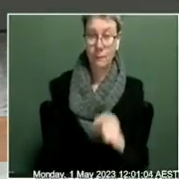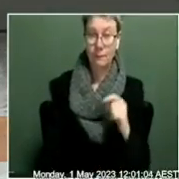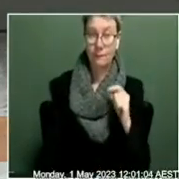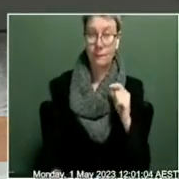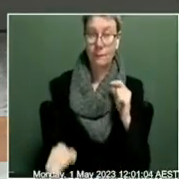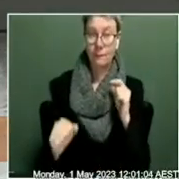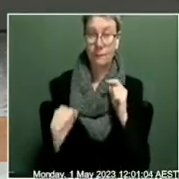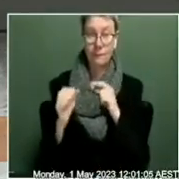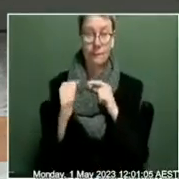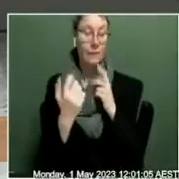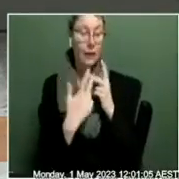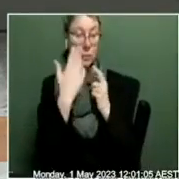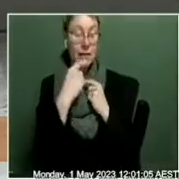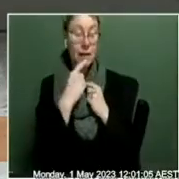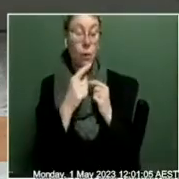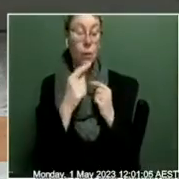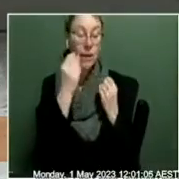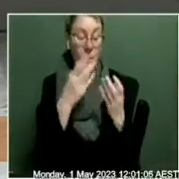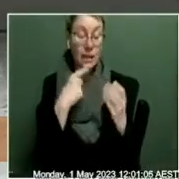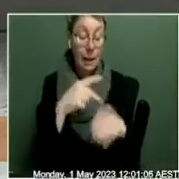Yeah.